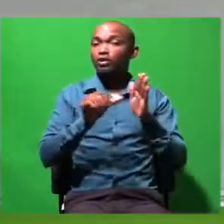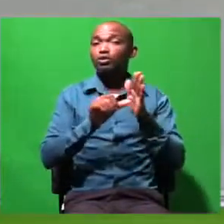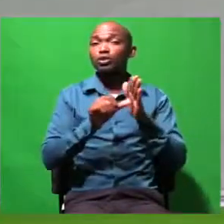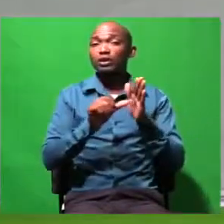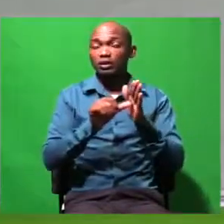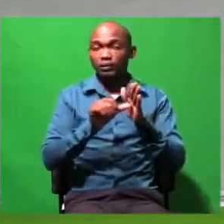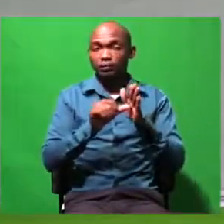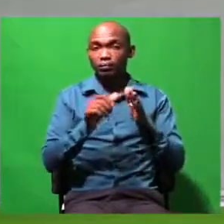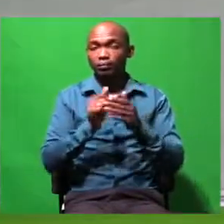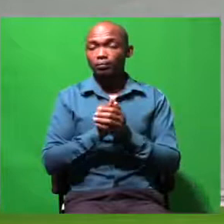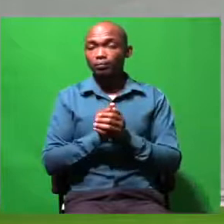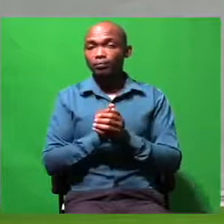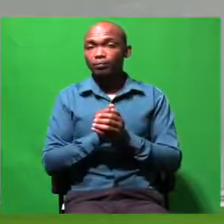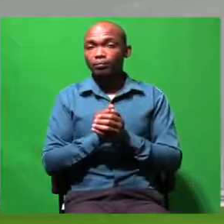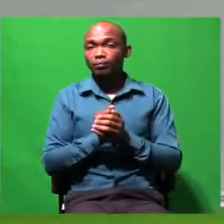My dear student,